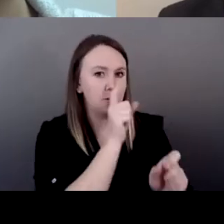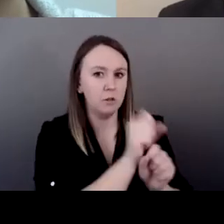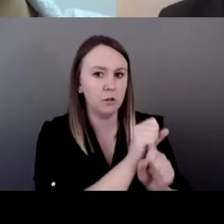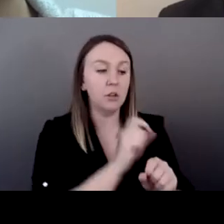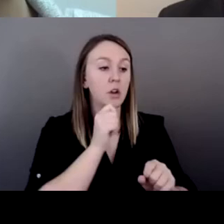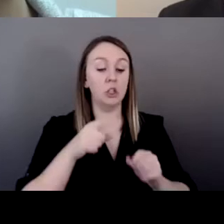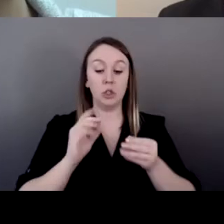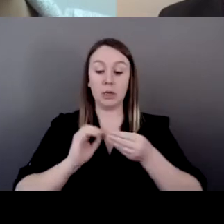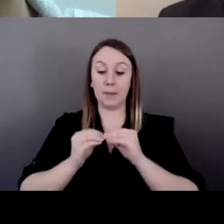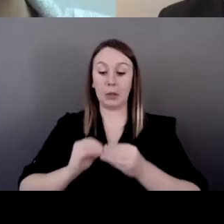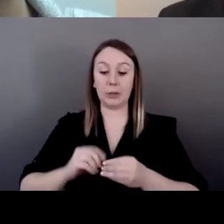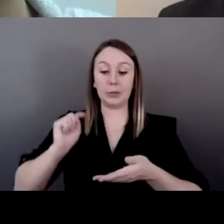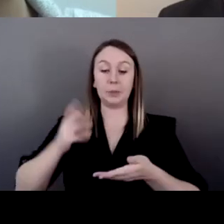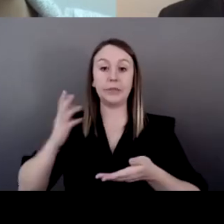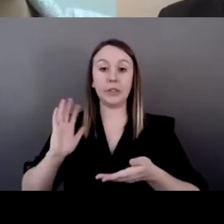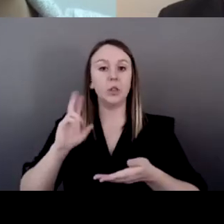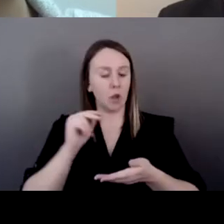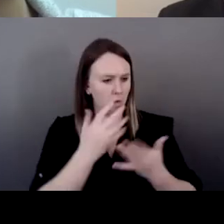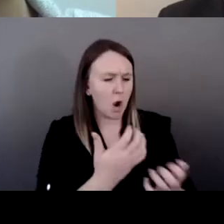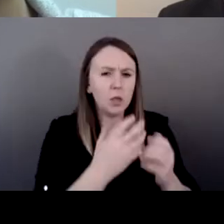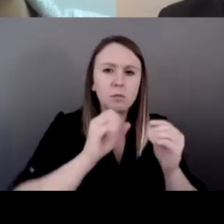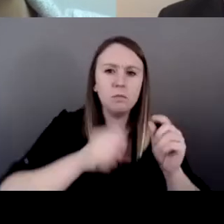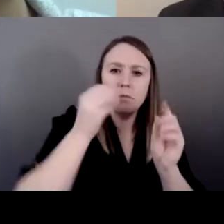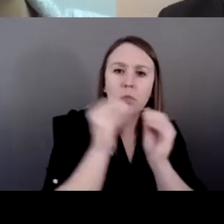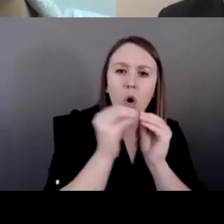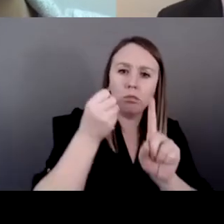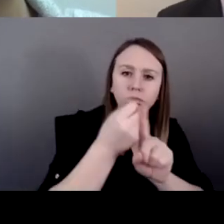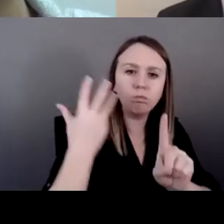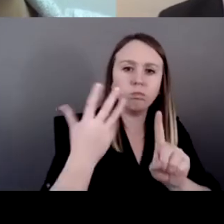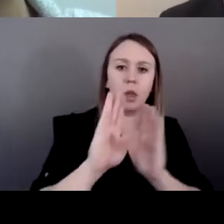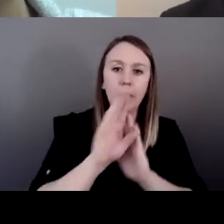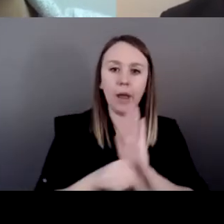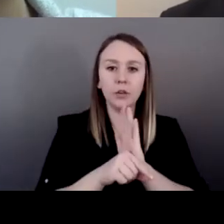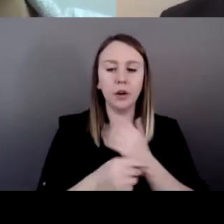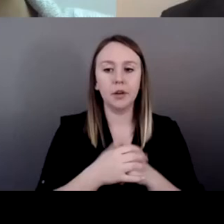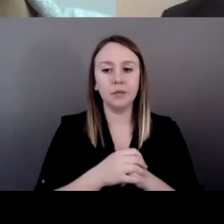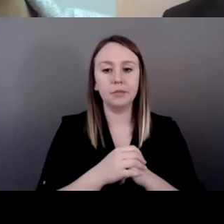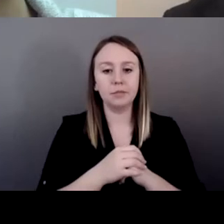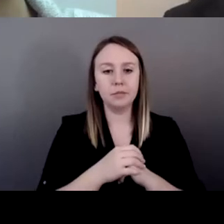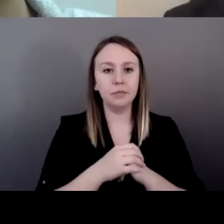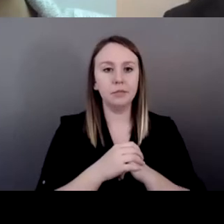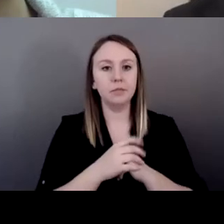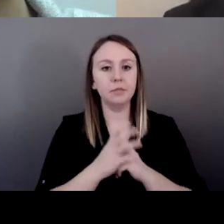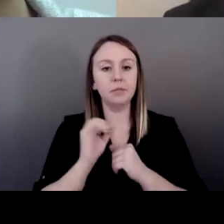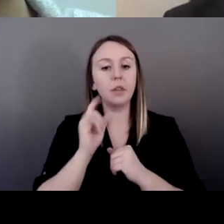And so that's something that I've really been critical about, as far as, what does it mean to move forward